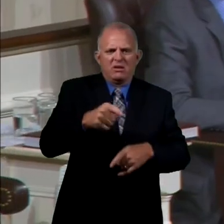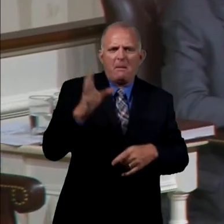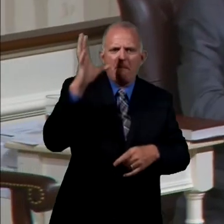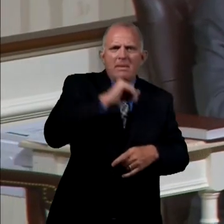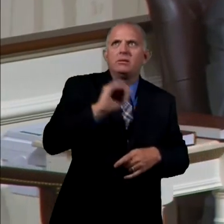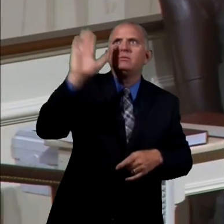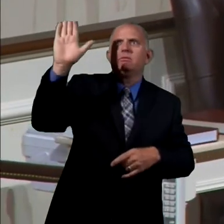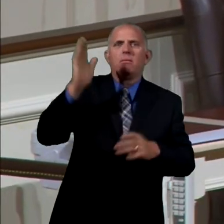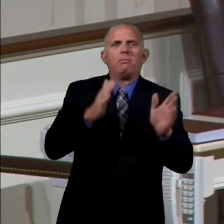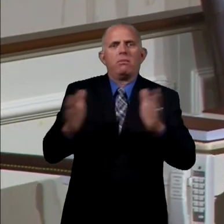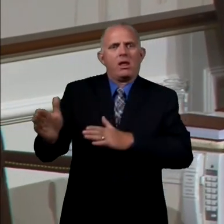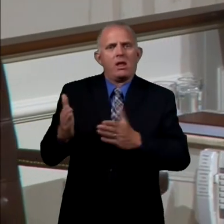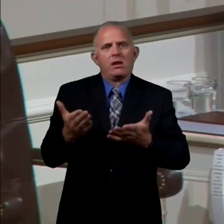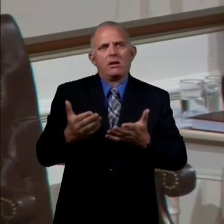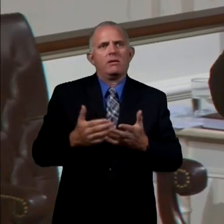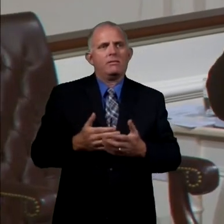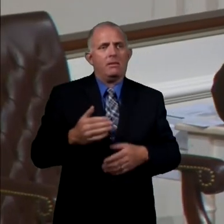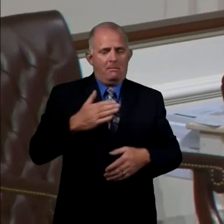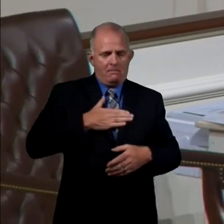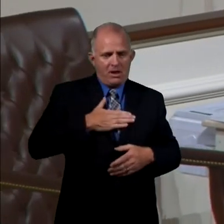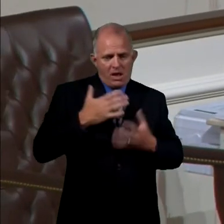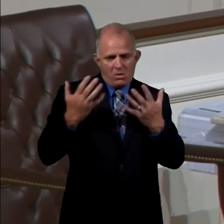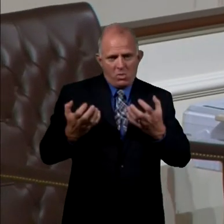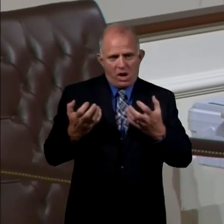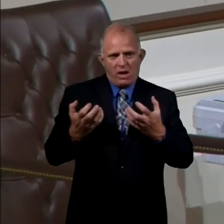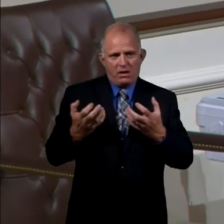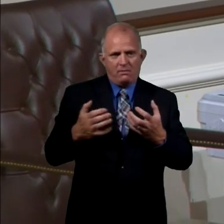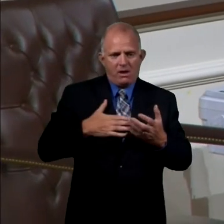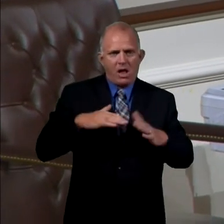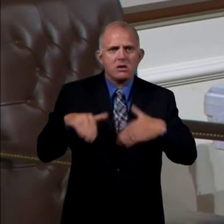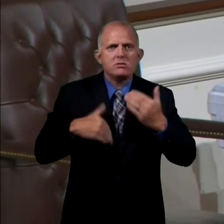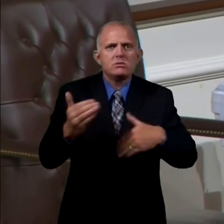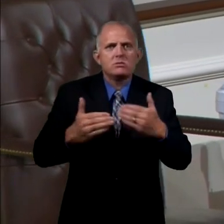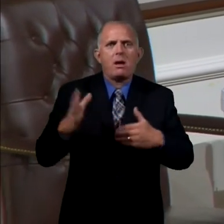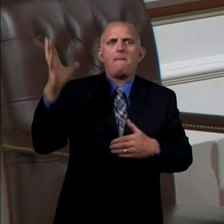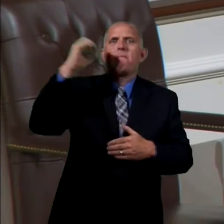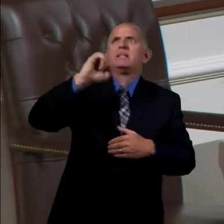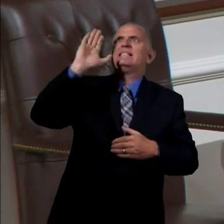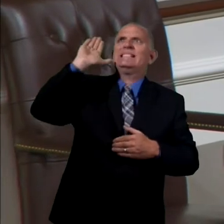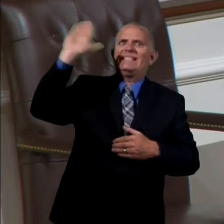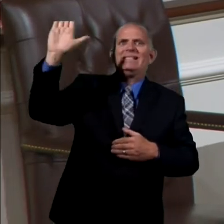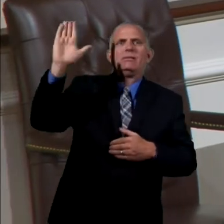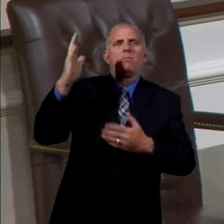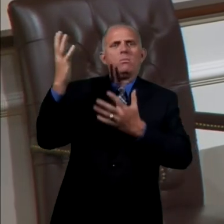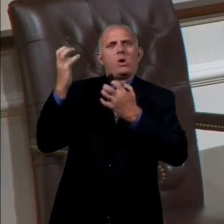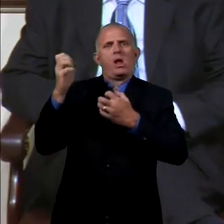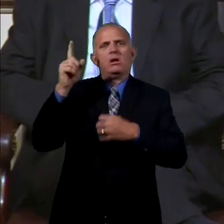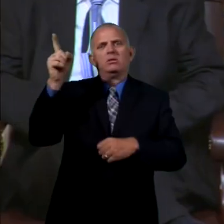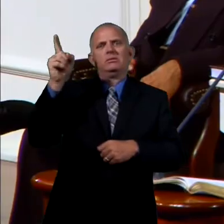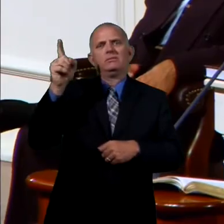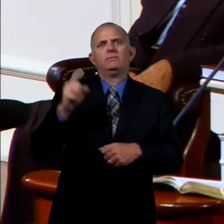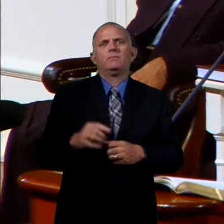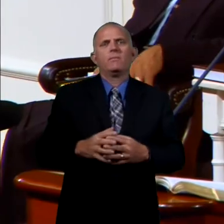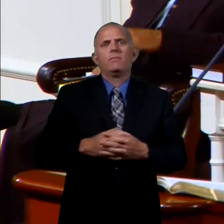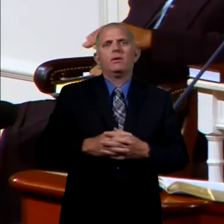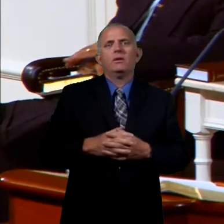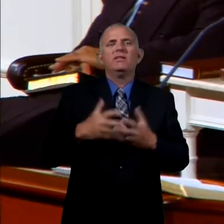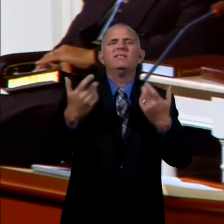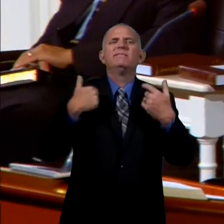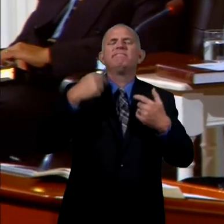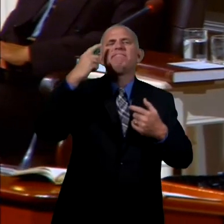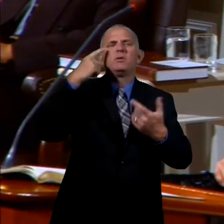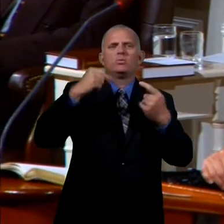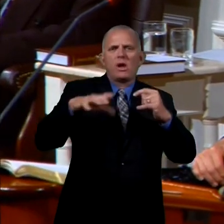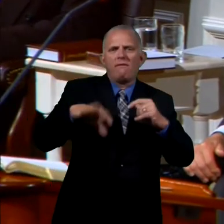so caught up in doing my will, sometimes I miss God's will. I get so caught up in finding my way to find my way to peace